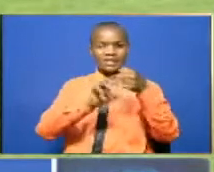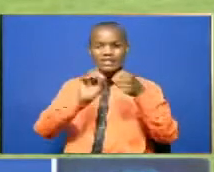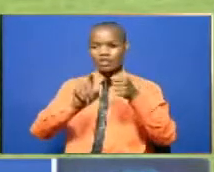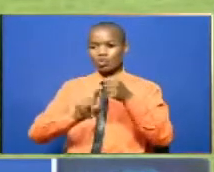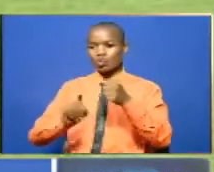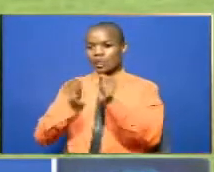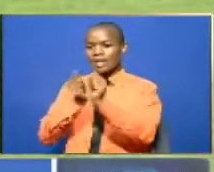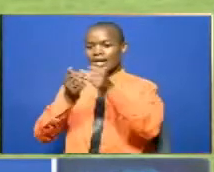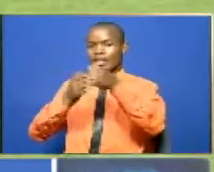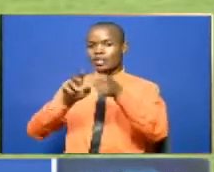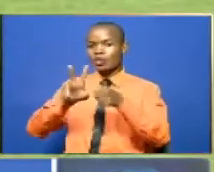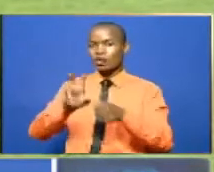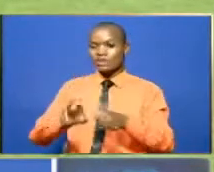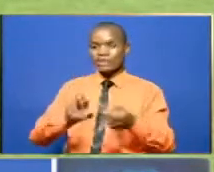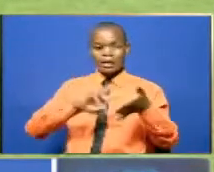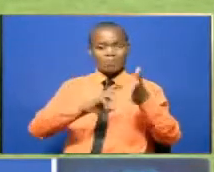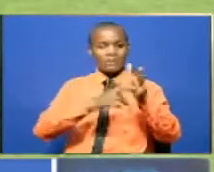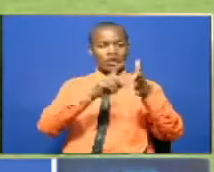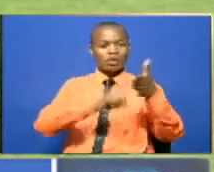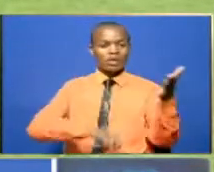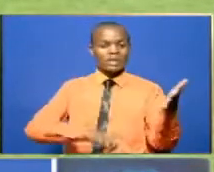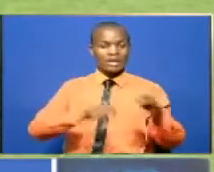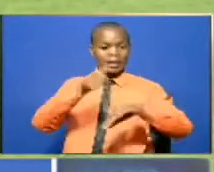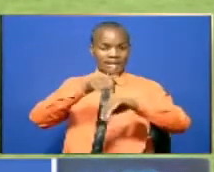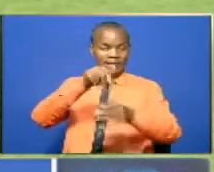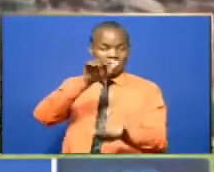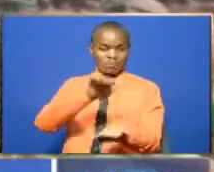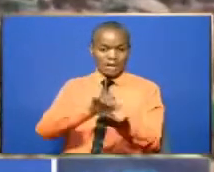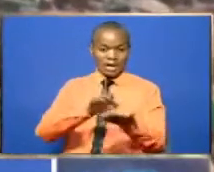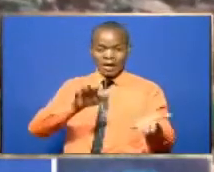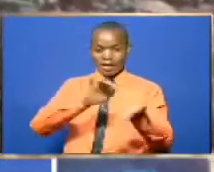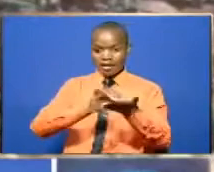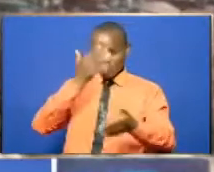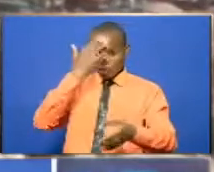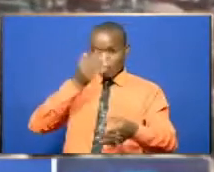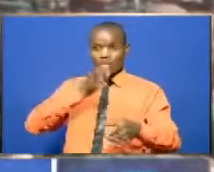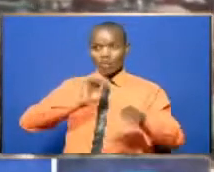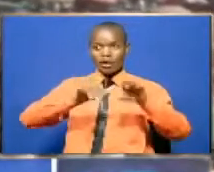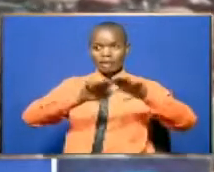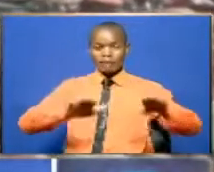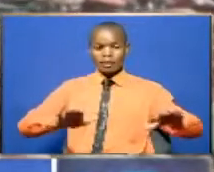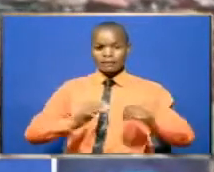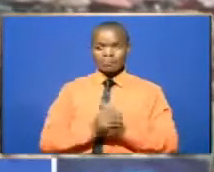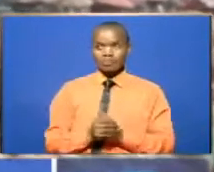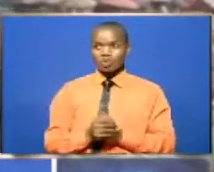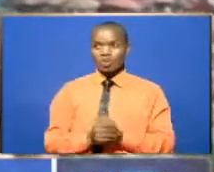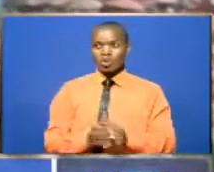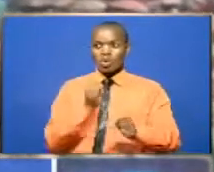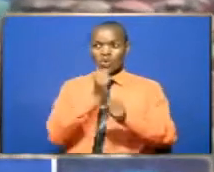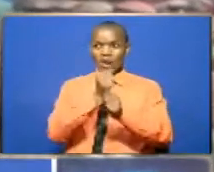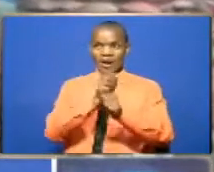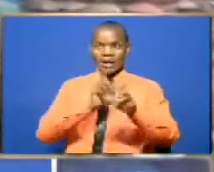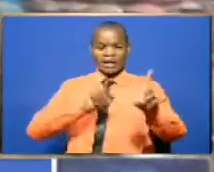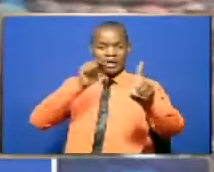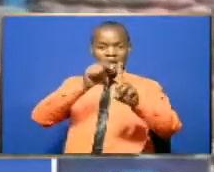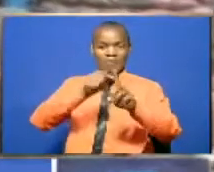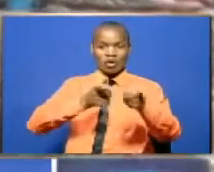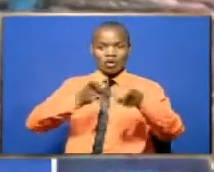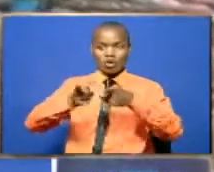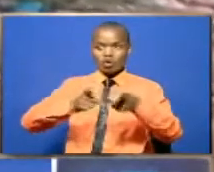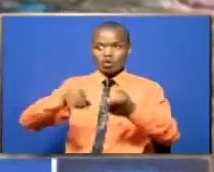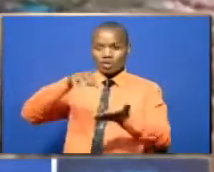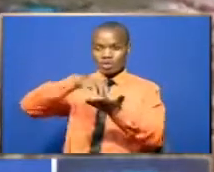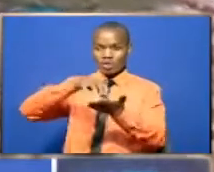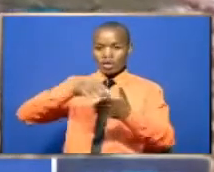is reducing. And that's why you are seeing the lake, most of these lake levels. In efforts geared at remedying the situation, Busia,